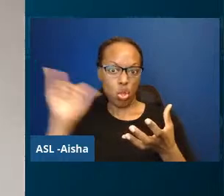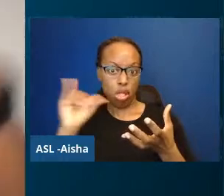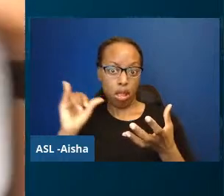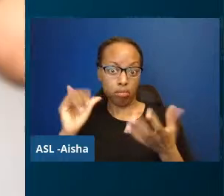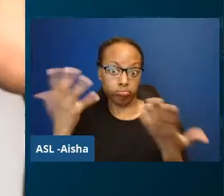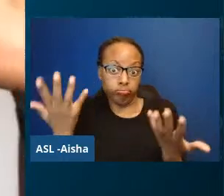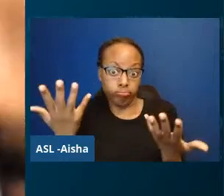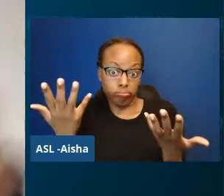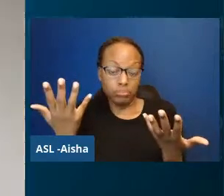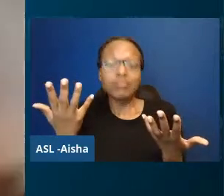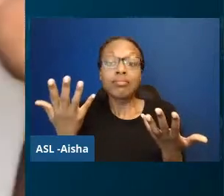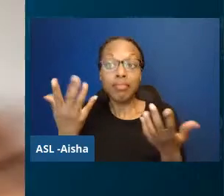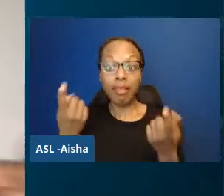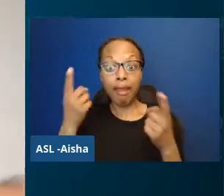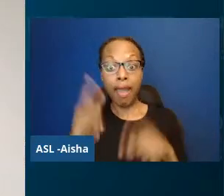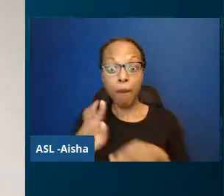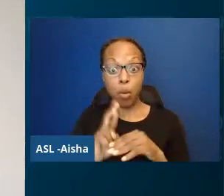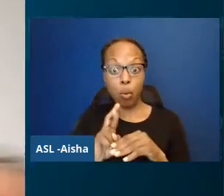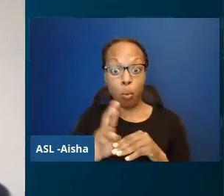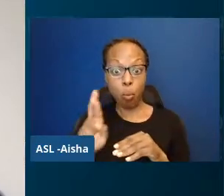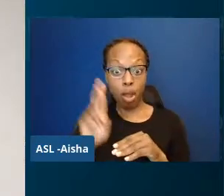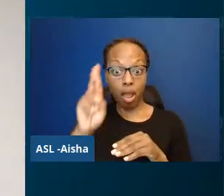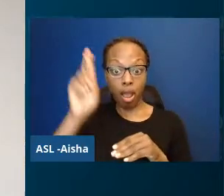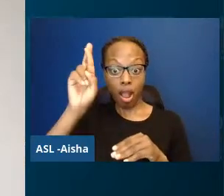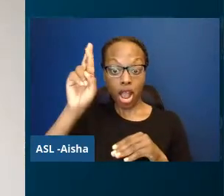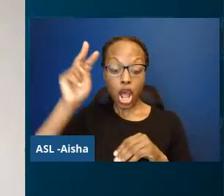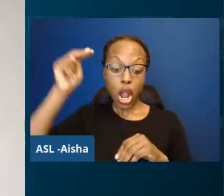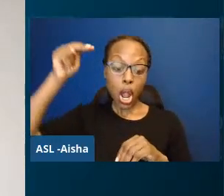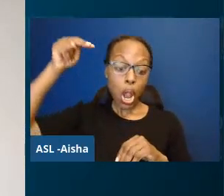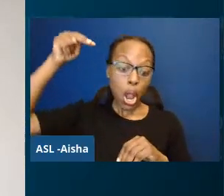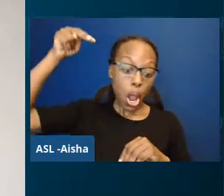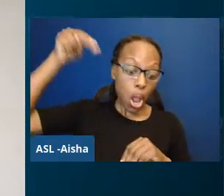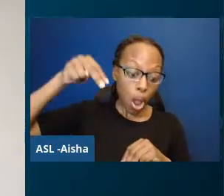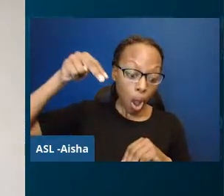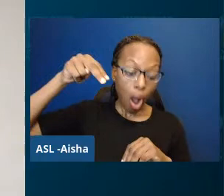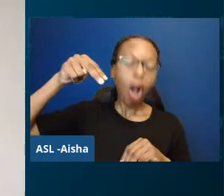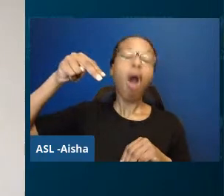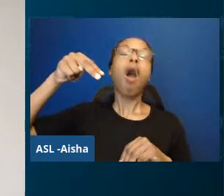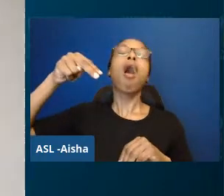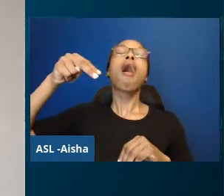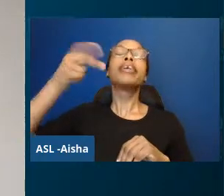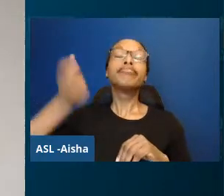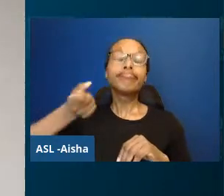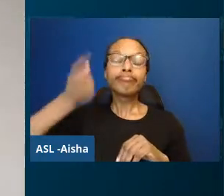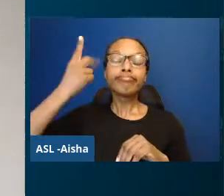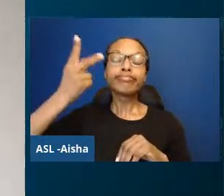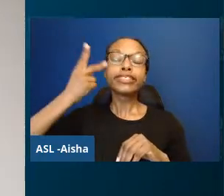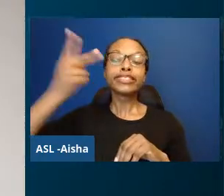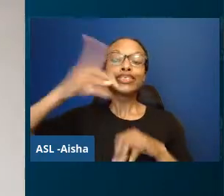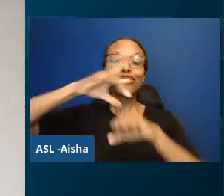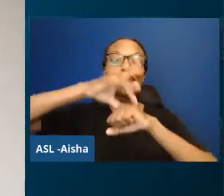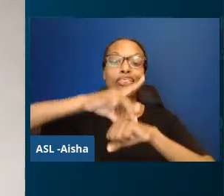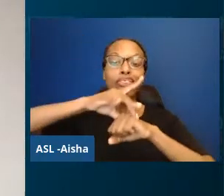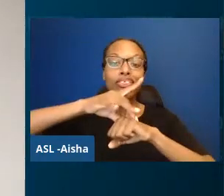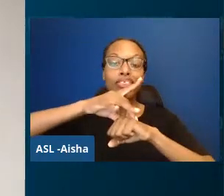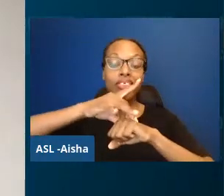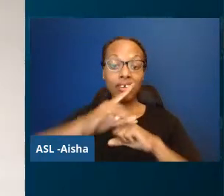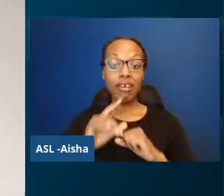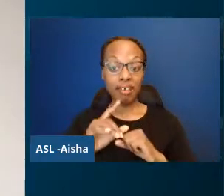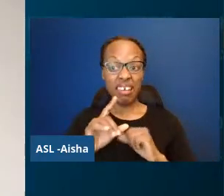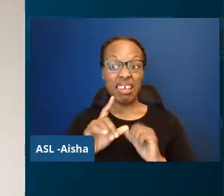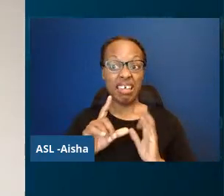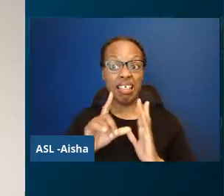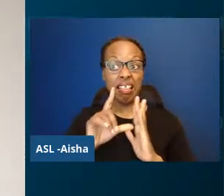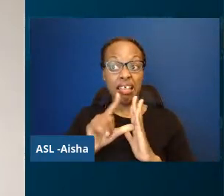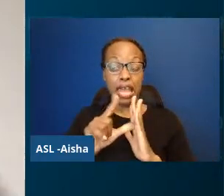ground and look up, and look down, that we got to see what our Earth looked like. And it wasn't until we took a trip out of